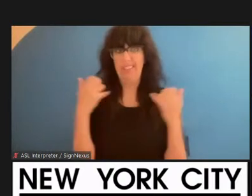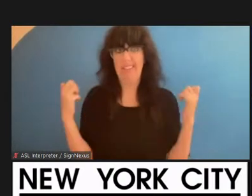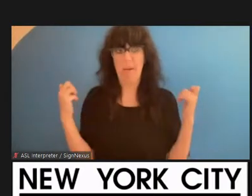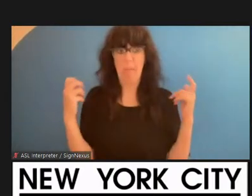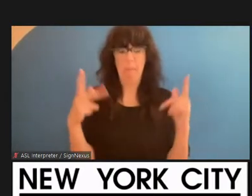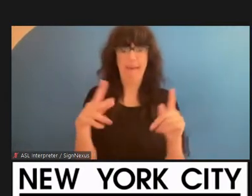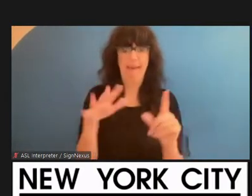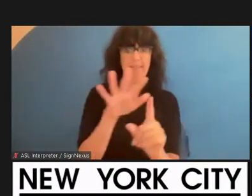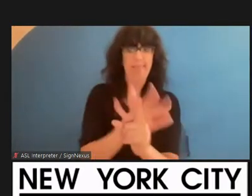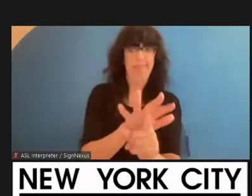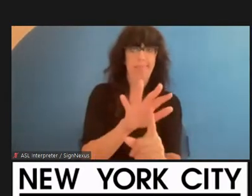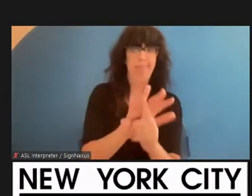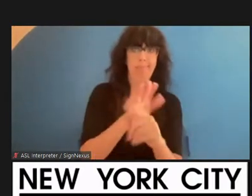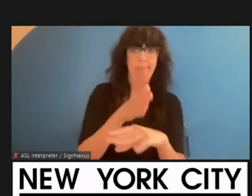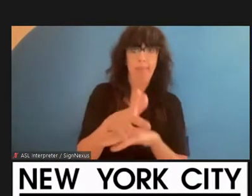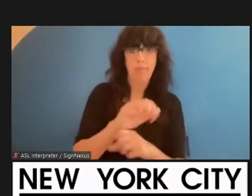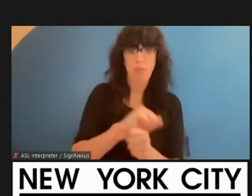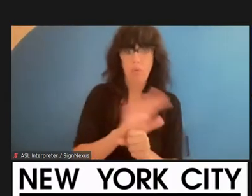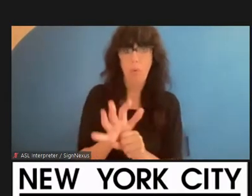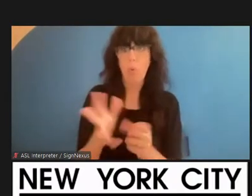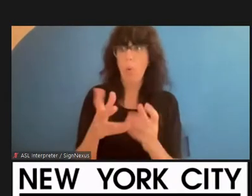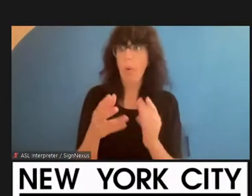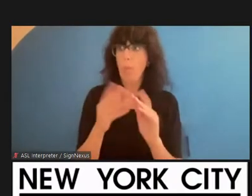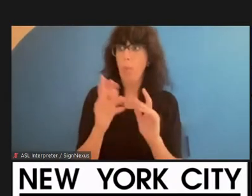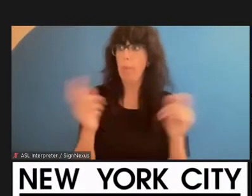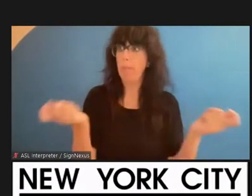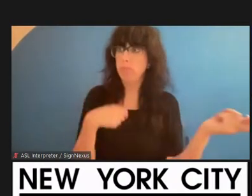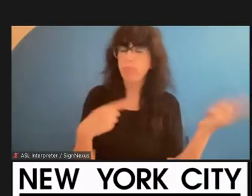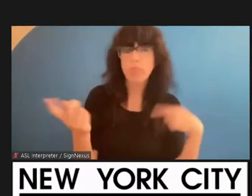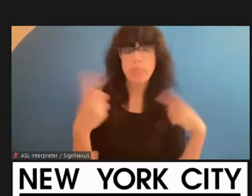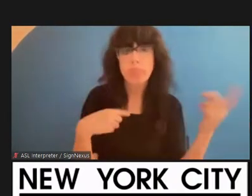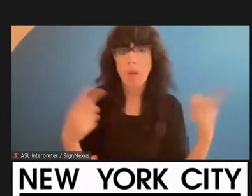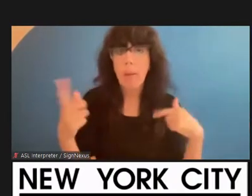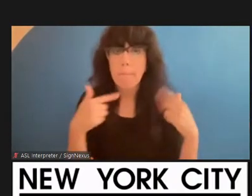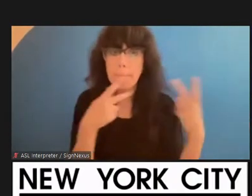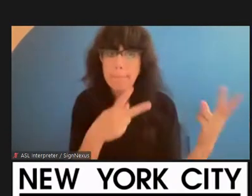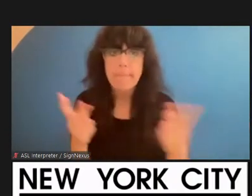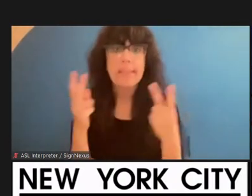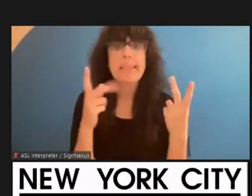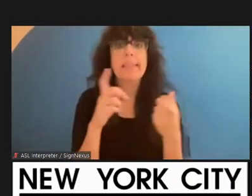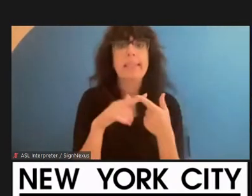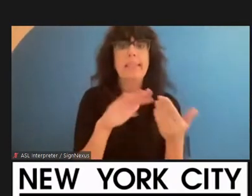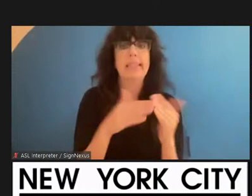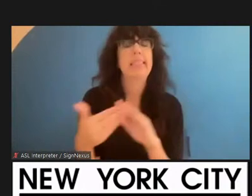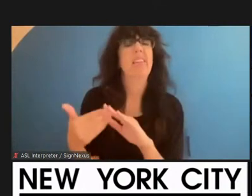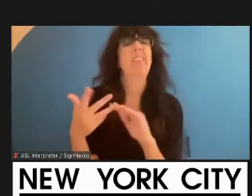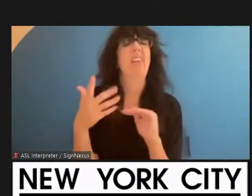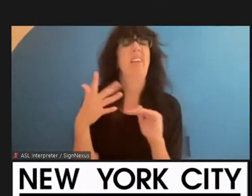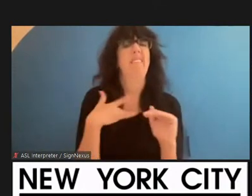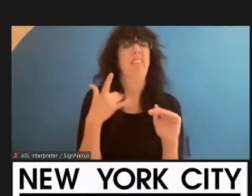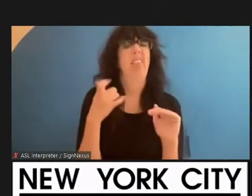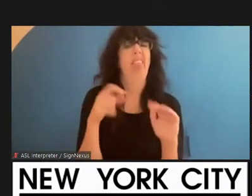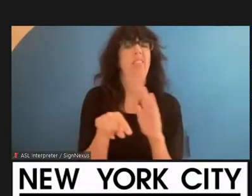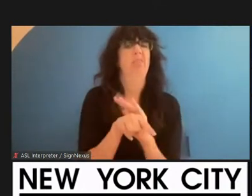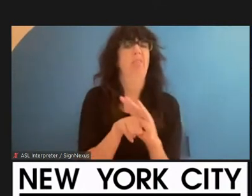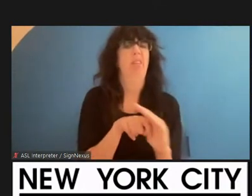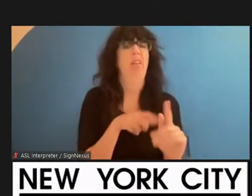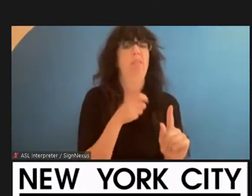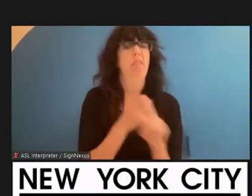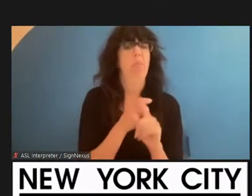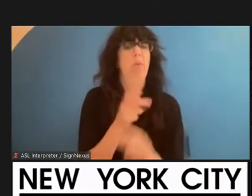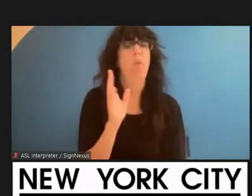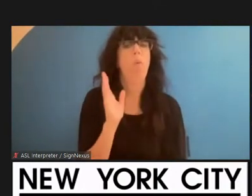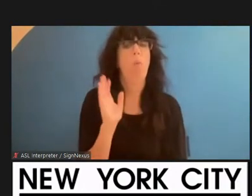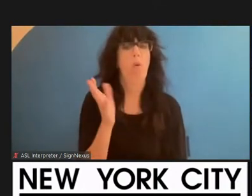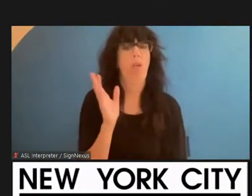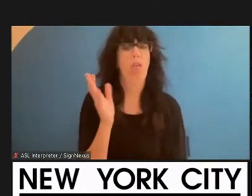pandemic we are trying to get more people to come to our city and i think that this is going to have a detrimental impact on that and i think those